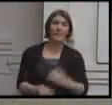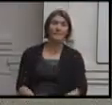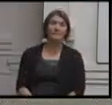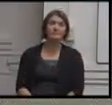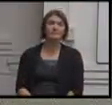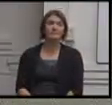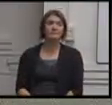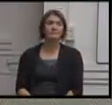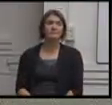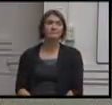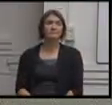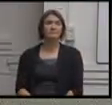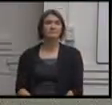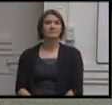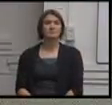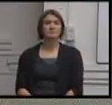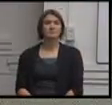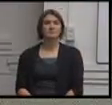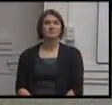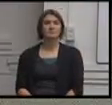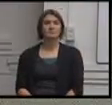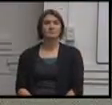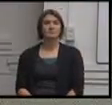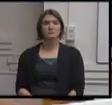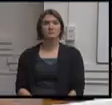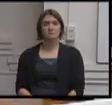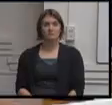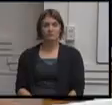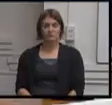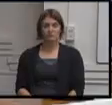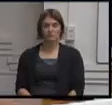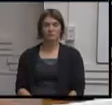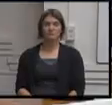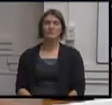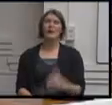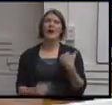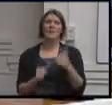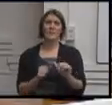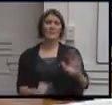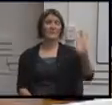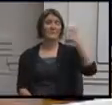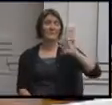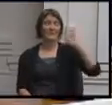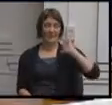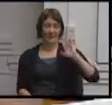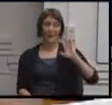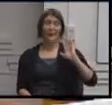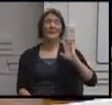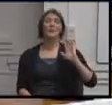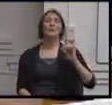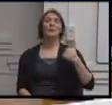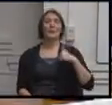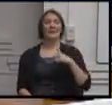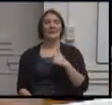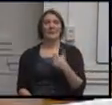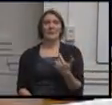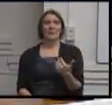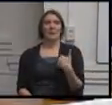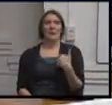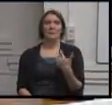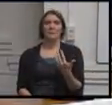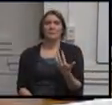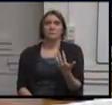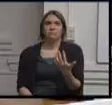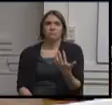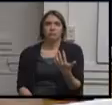forward. Because in years past, we've lined up, I don't know, 5,